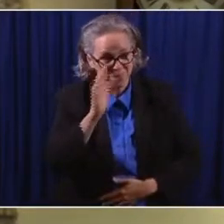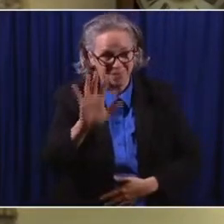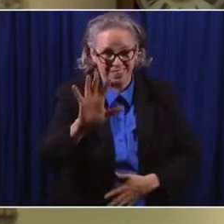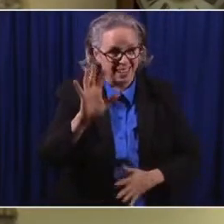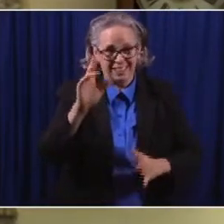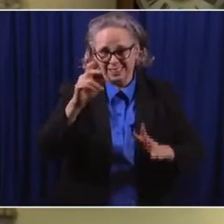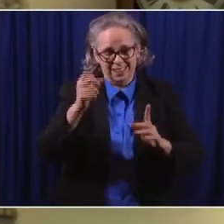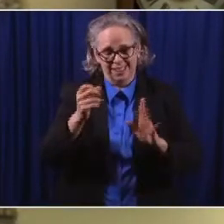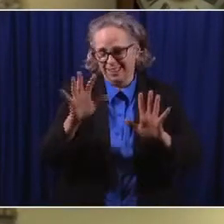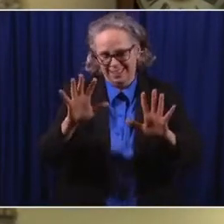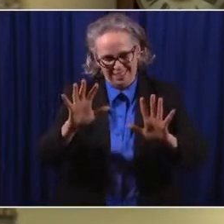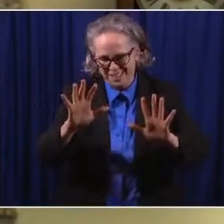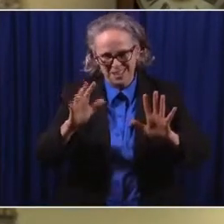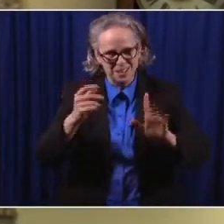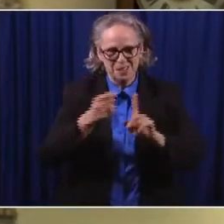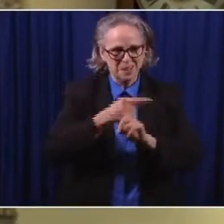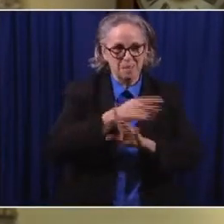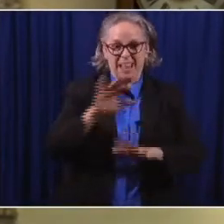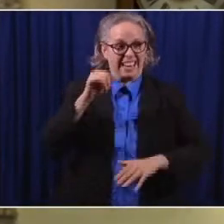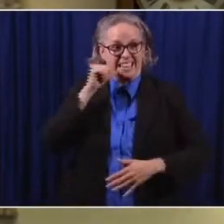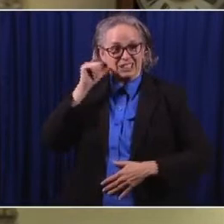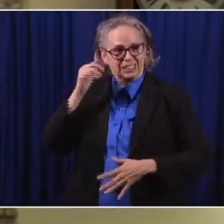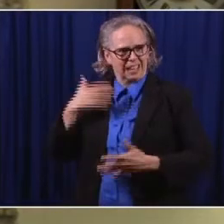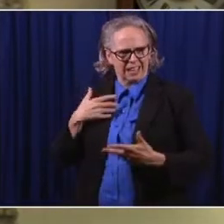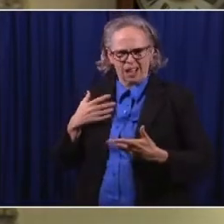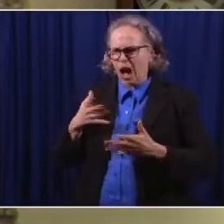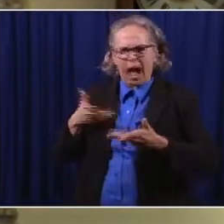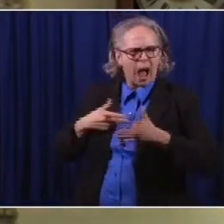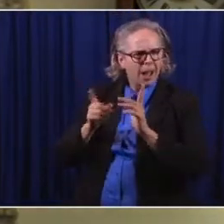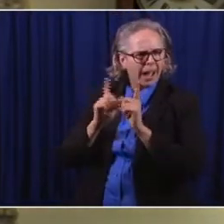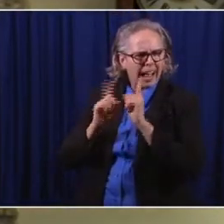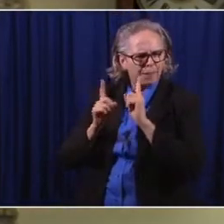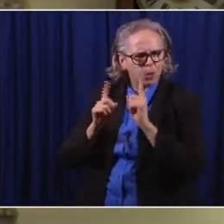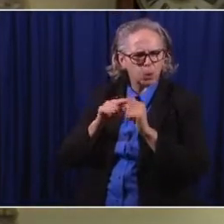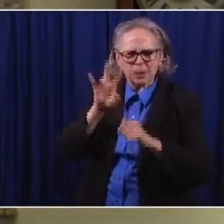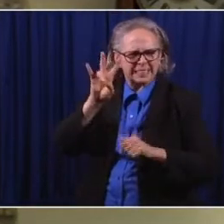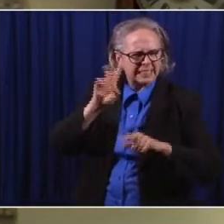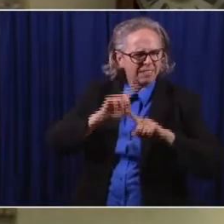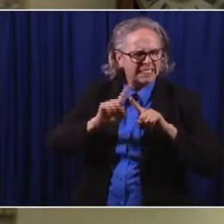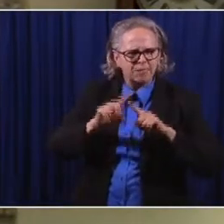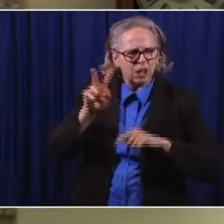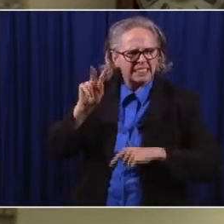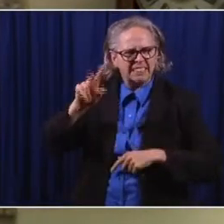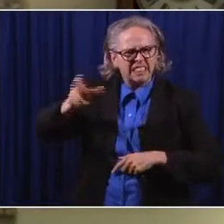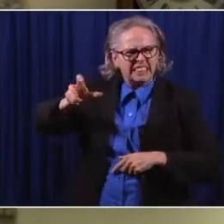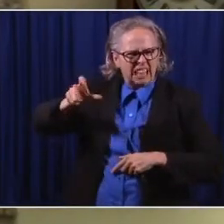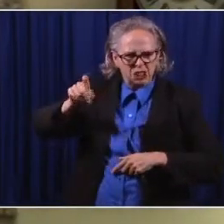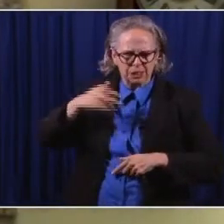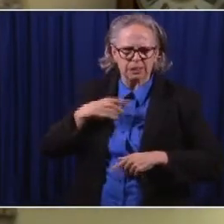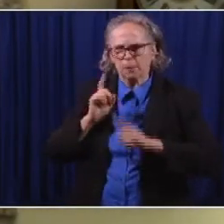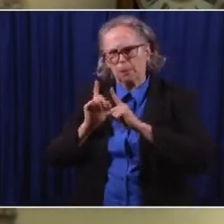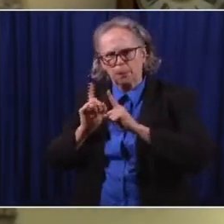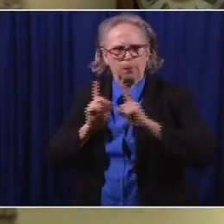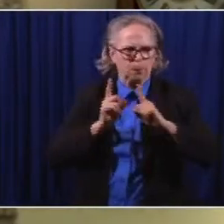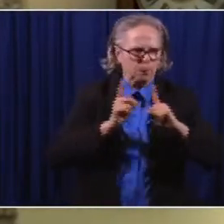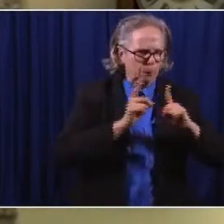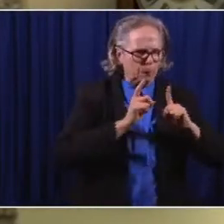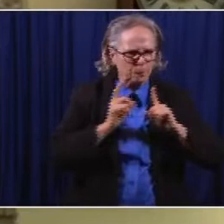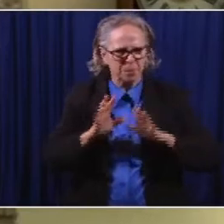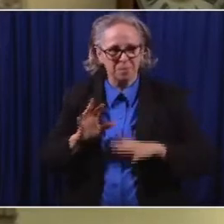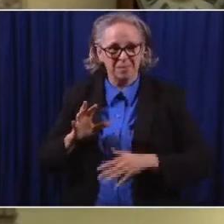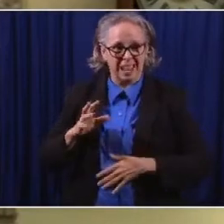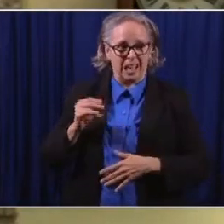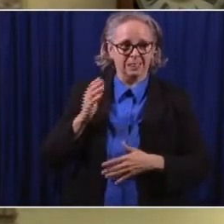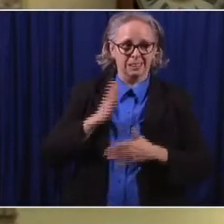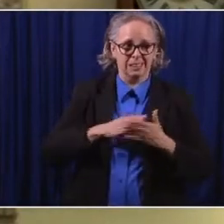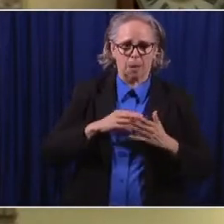I did interviews yesterday with I think 7 different TV stations. Some of the reporters have asked some questions today,